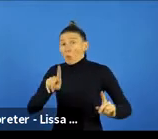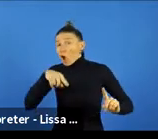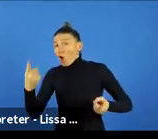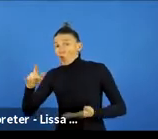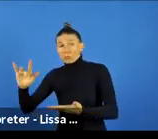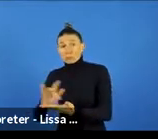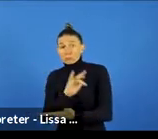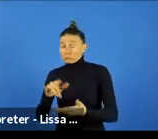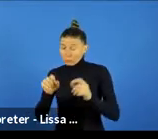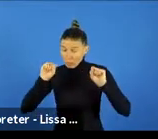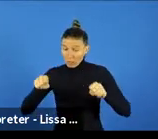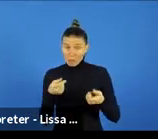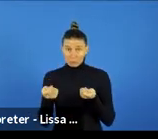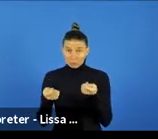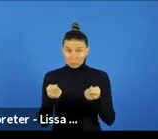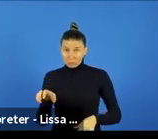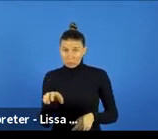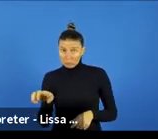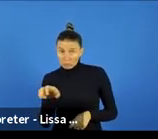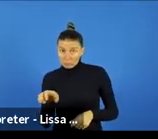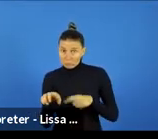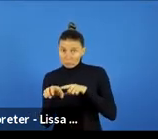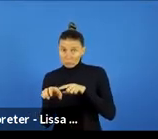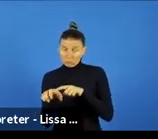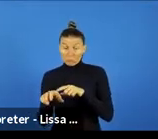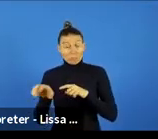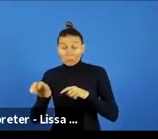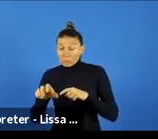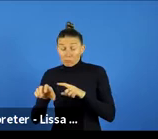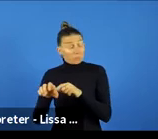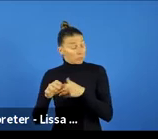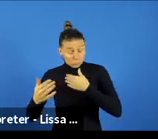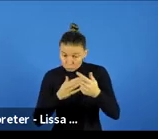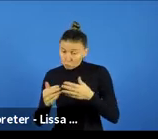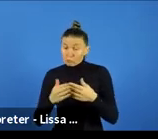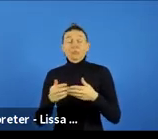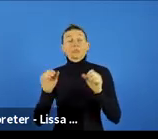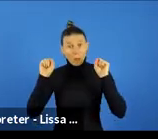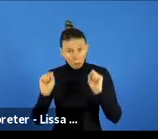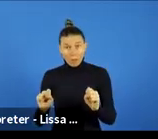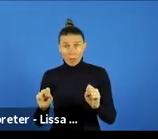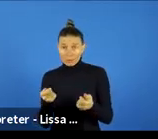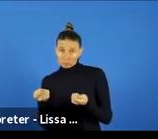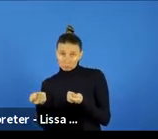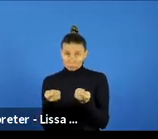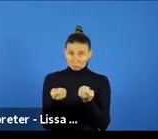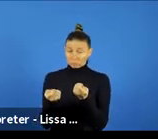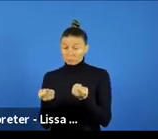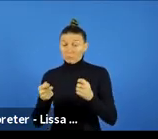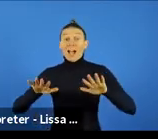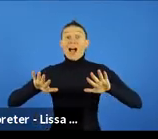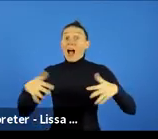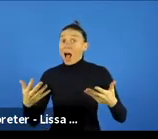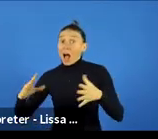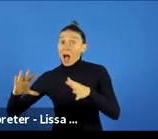even if you have a hand tremor. In this case, it is connected by